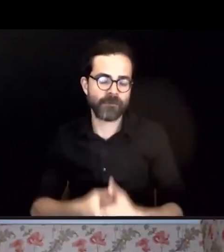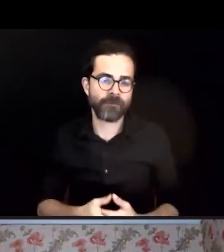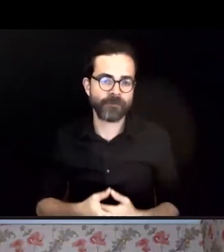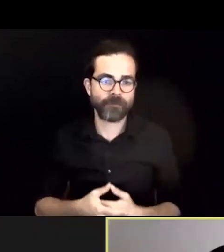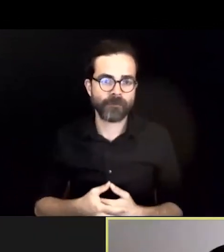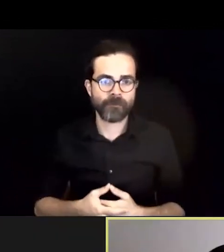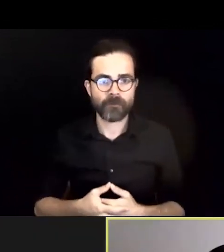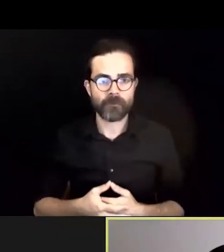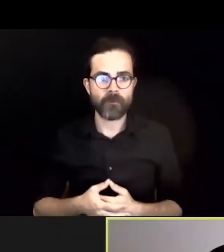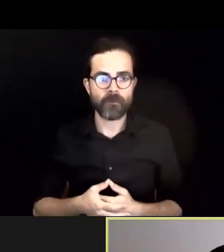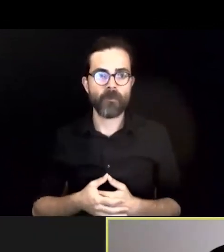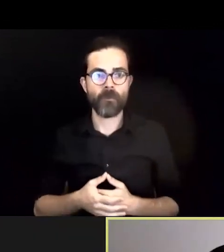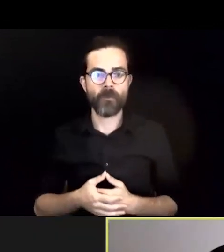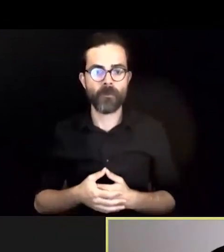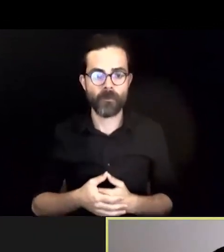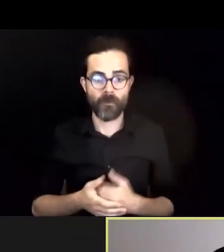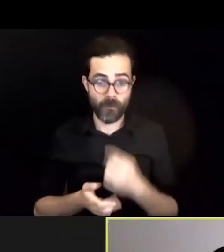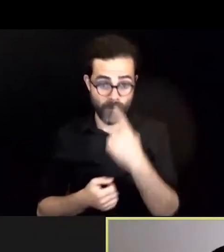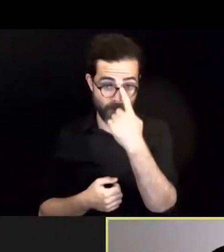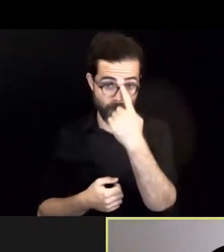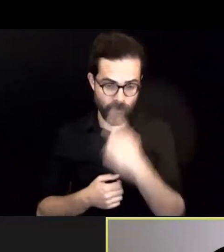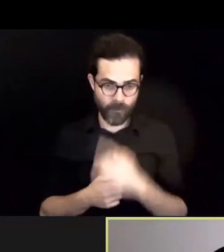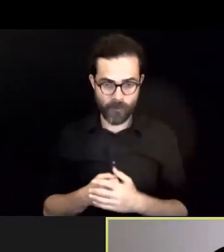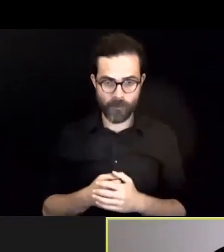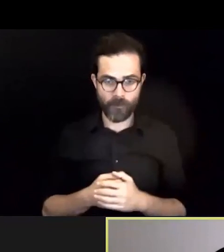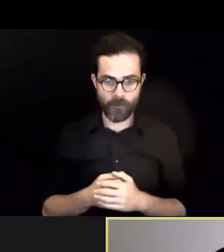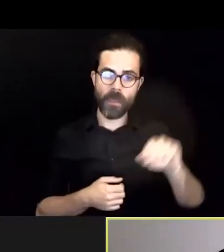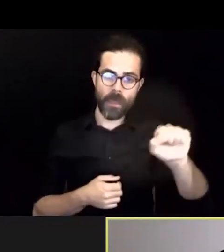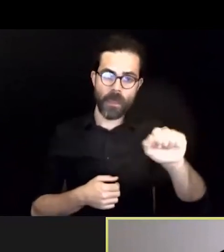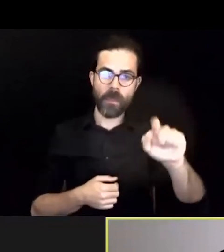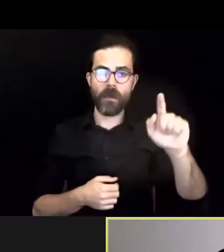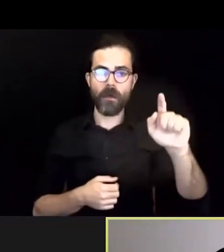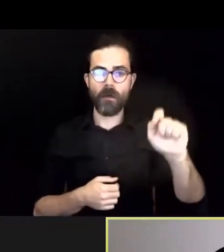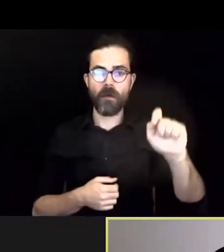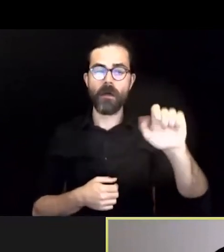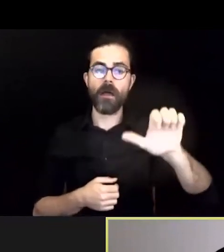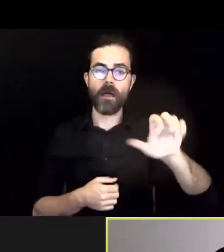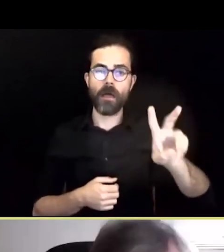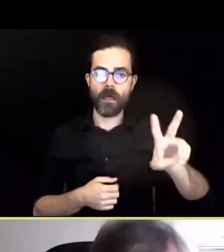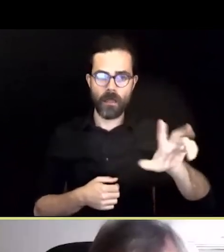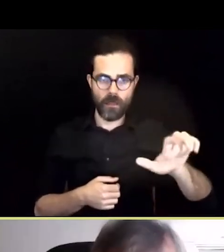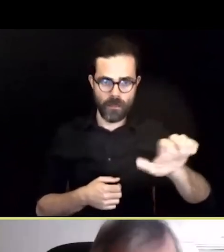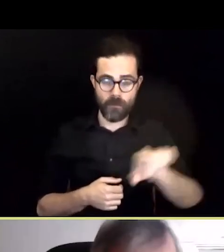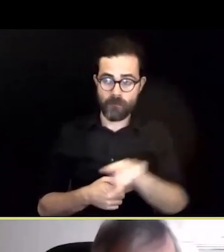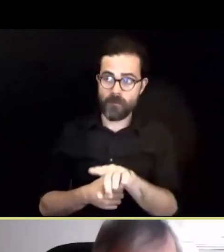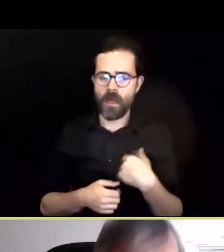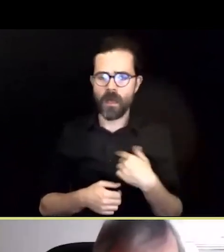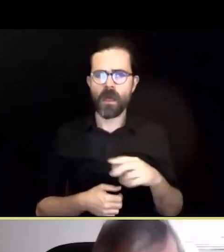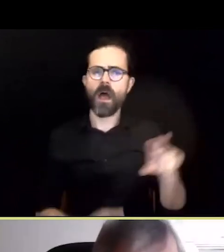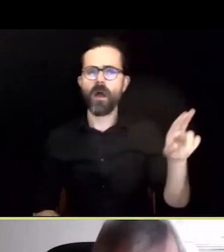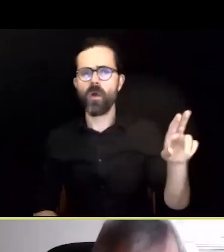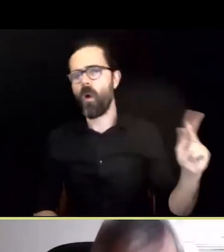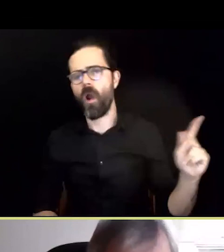Rachel, in the UK, I mean, Telecare has been around for a long time. And I think now, and I've talked to Jan about this, I think we talk more about